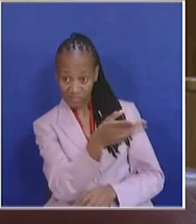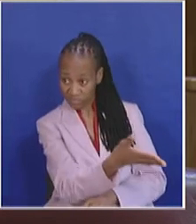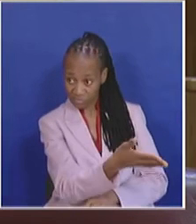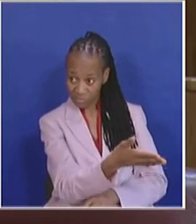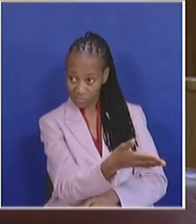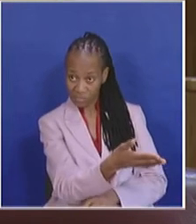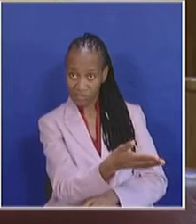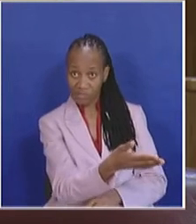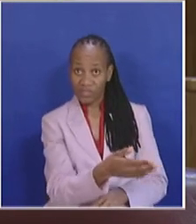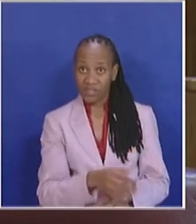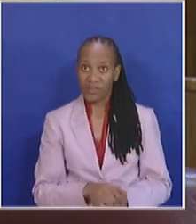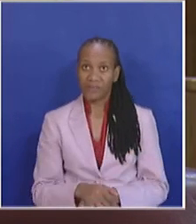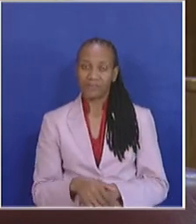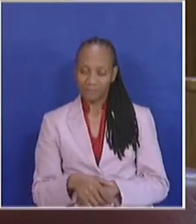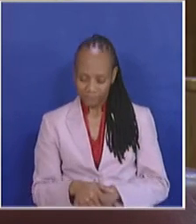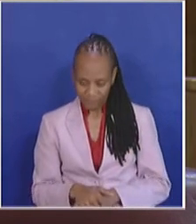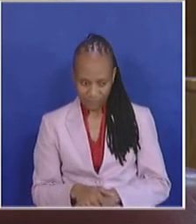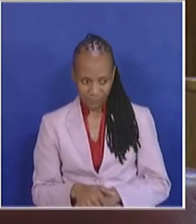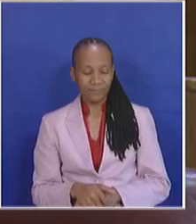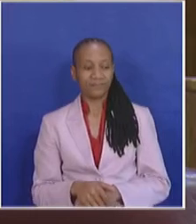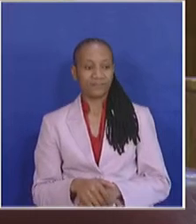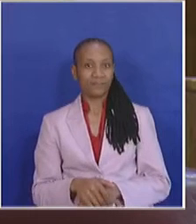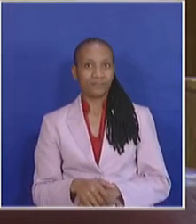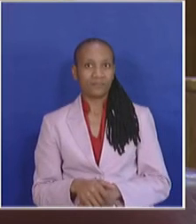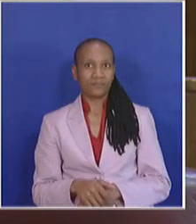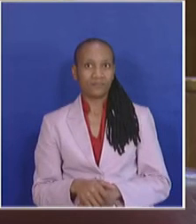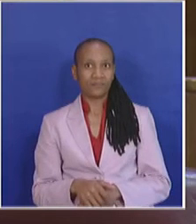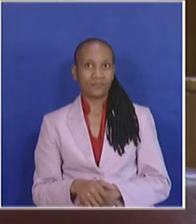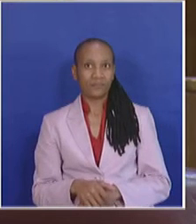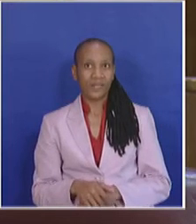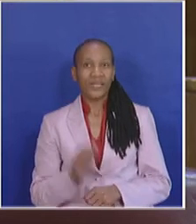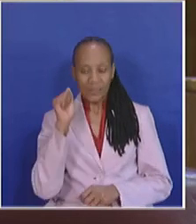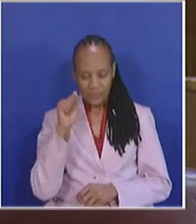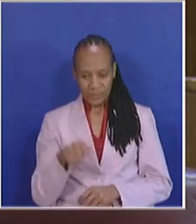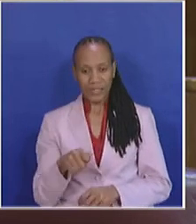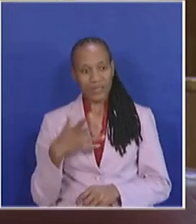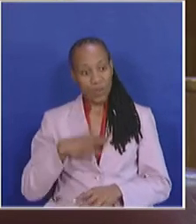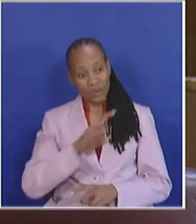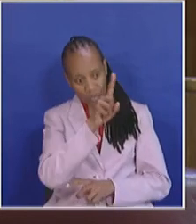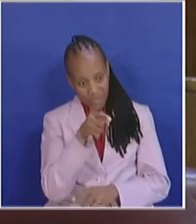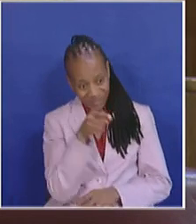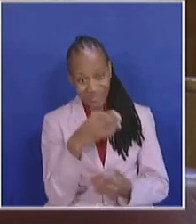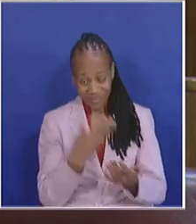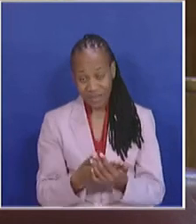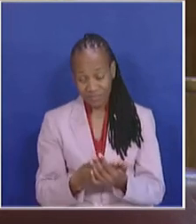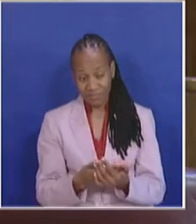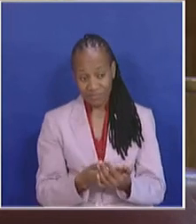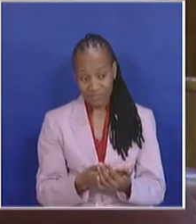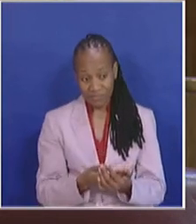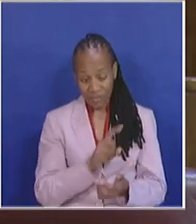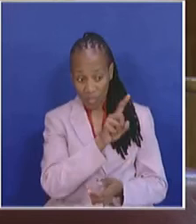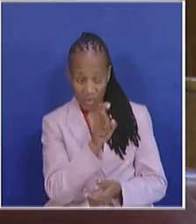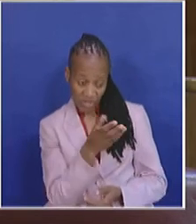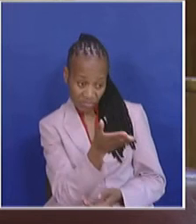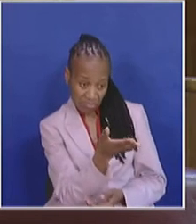will take your question? Thank you, Honorable The guts Chair. part we cut out. I cut out the guts part. Let's see if he has the... Honorable Muhai, are you willing